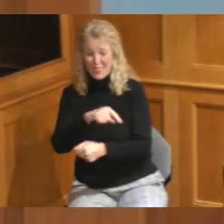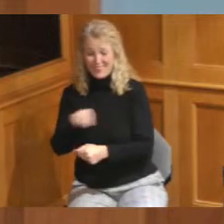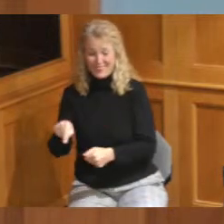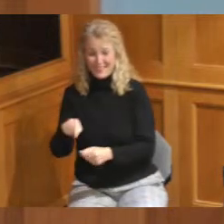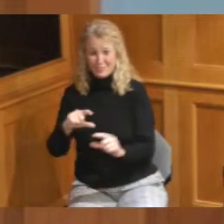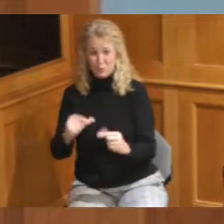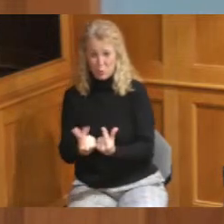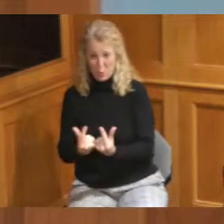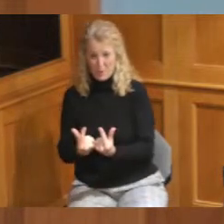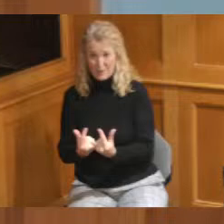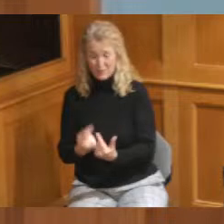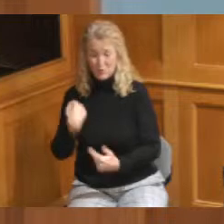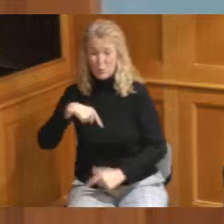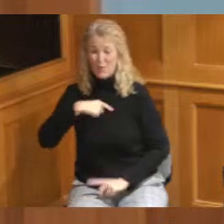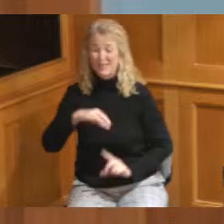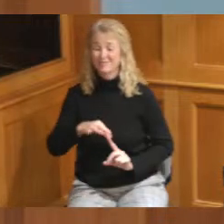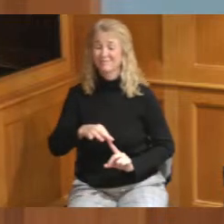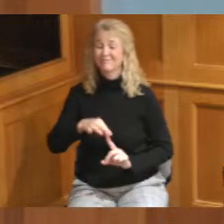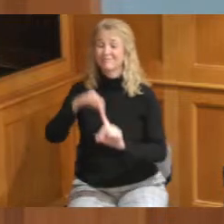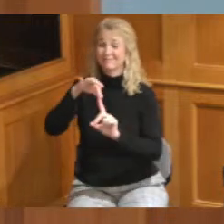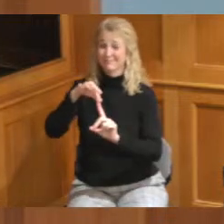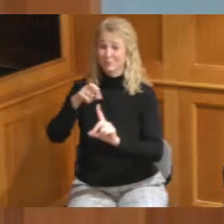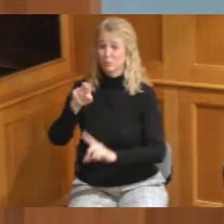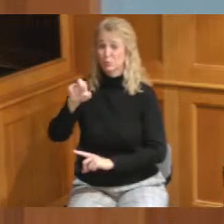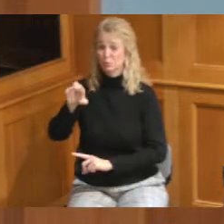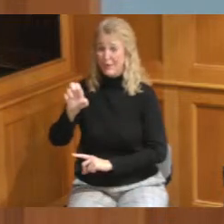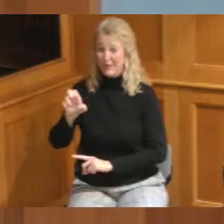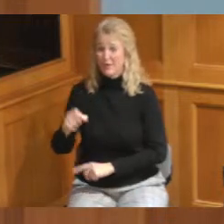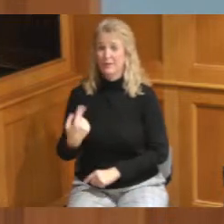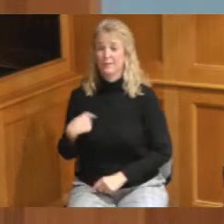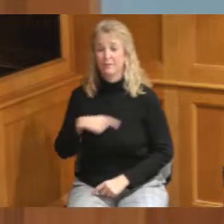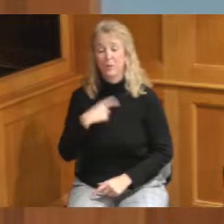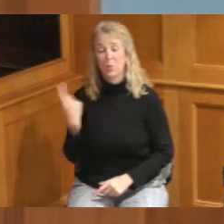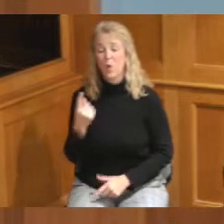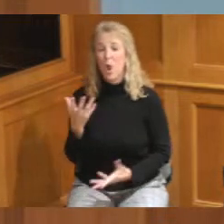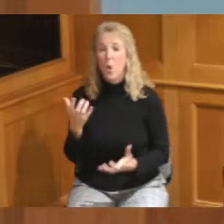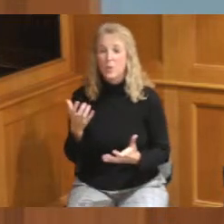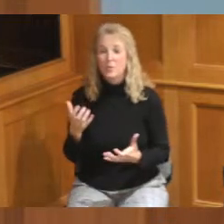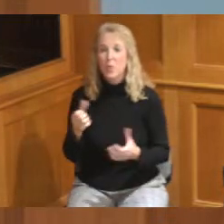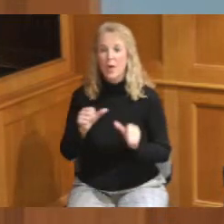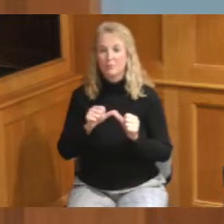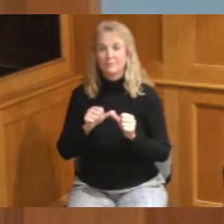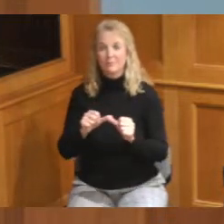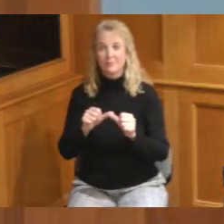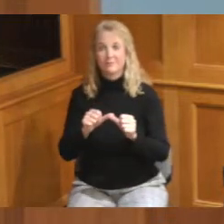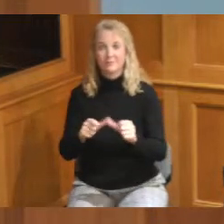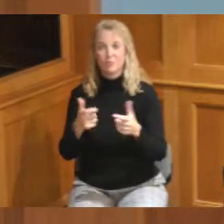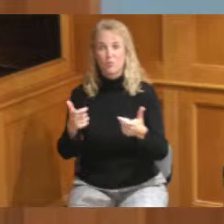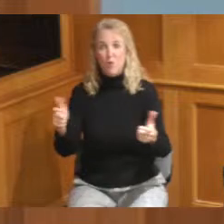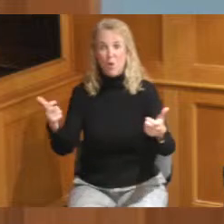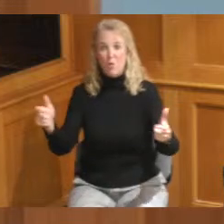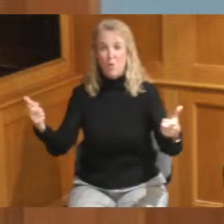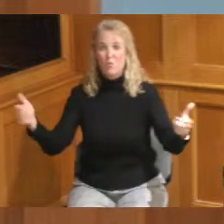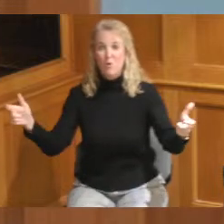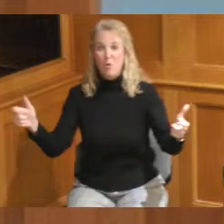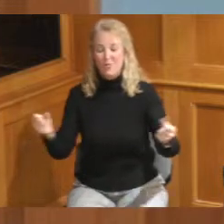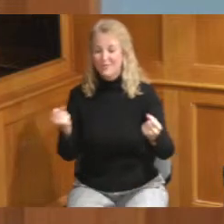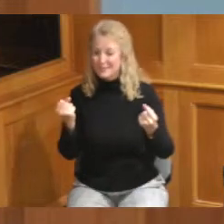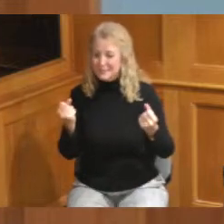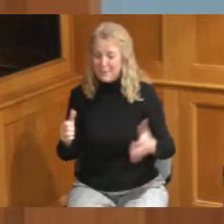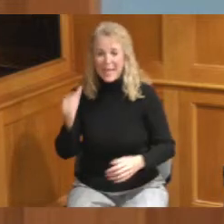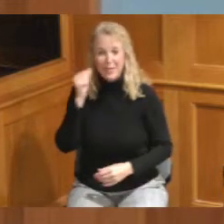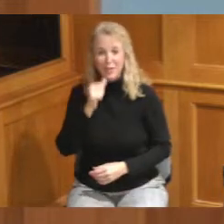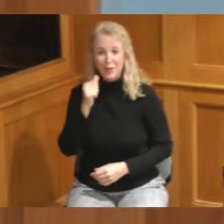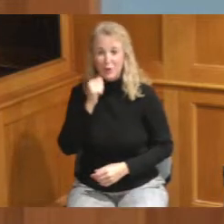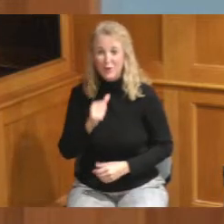is very, very unique. And because of that, we always want to push this initiative forward to help these girls that are honestly